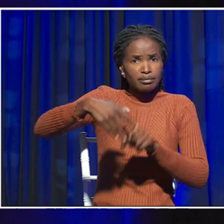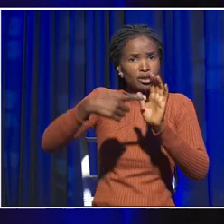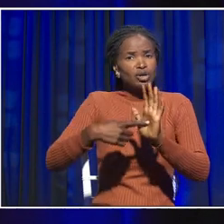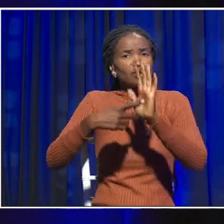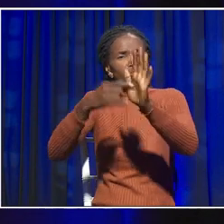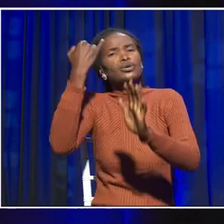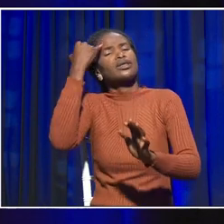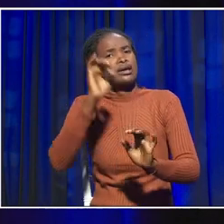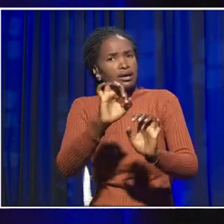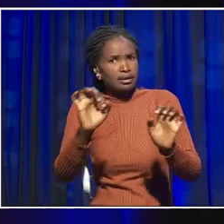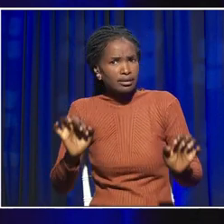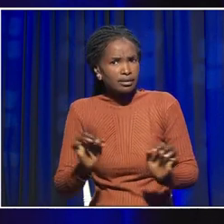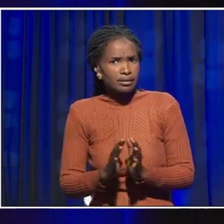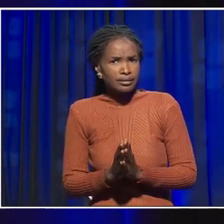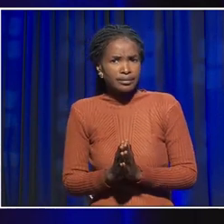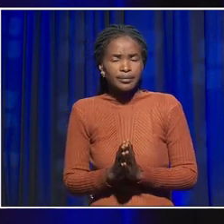arsenal. Yeah.